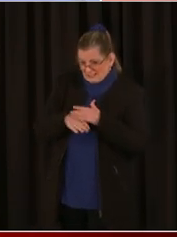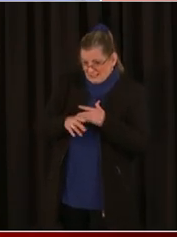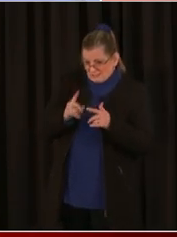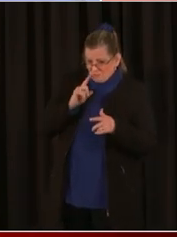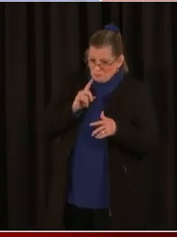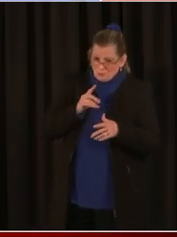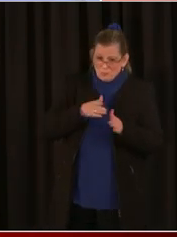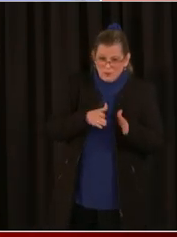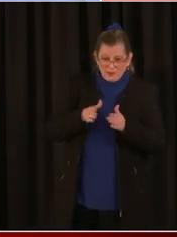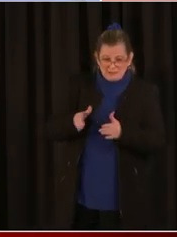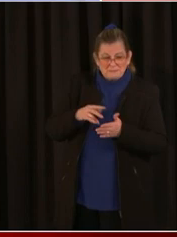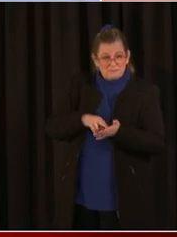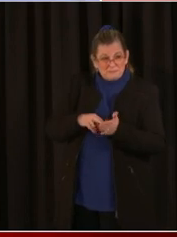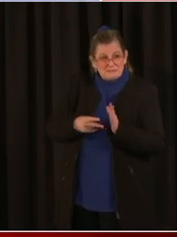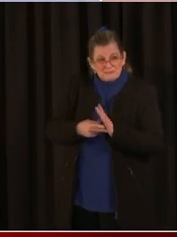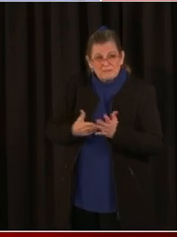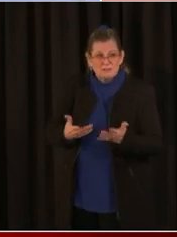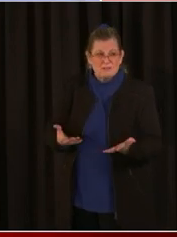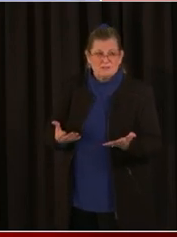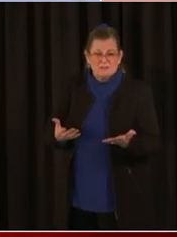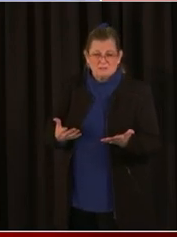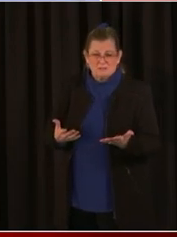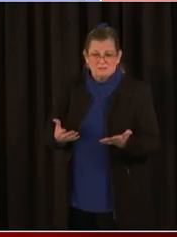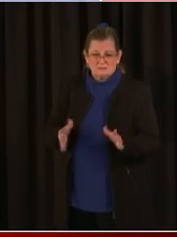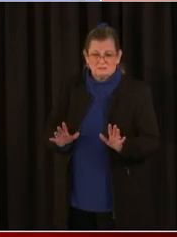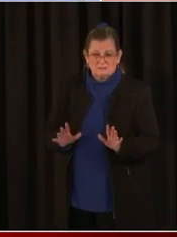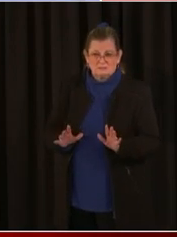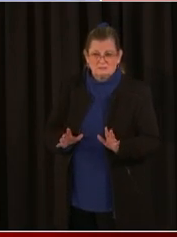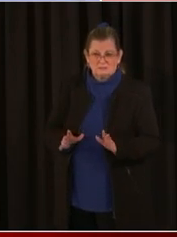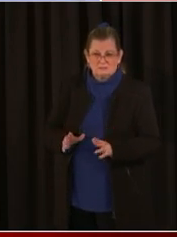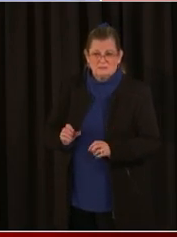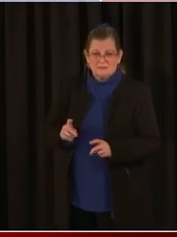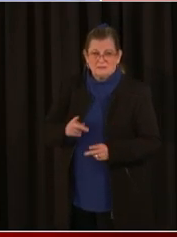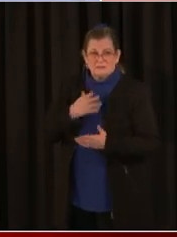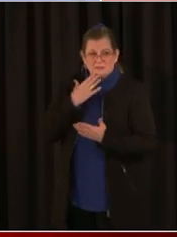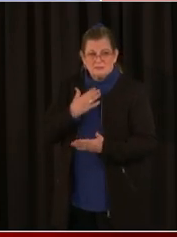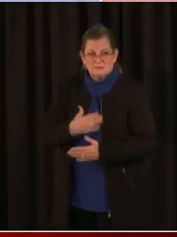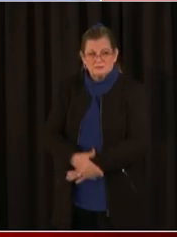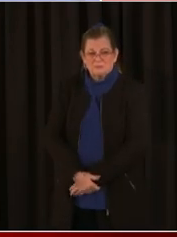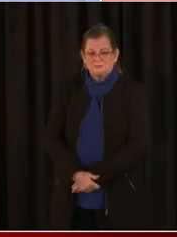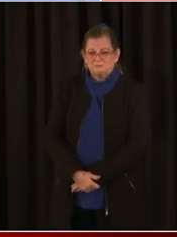can access it in a way that's meaningful. Thank you. Thank you.